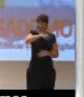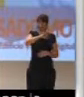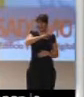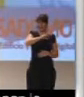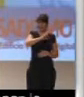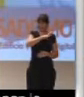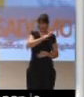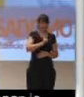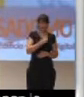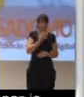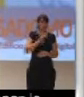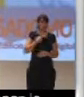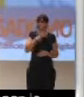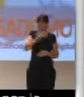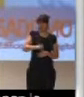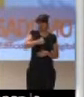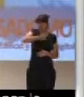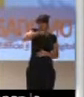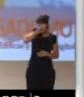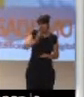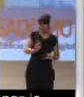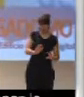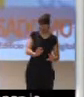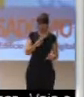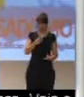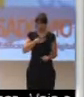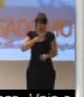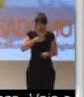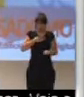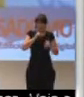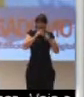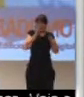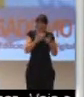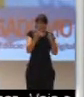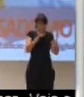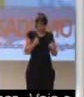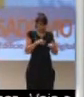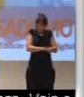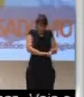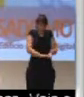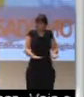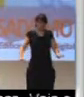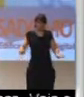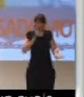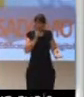the heating. So on the floor, you'll see that we have